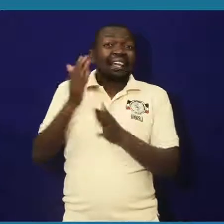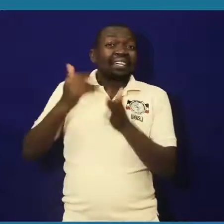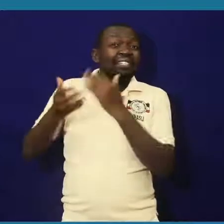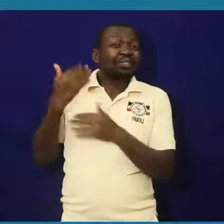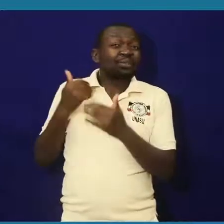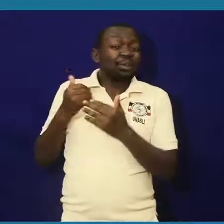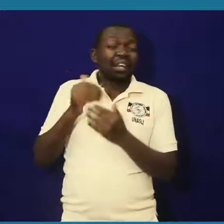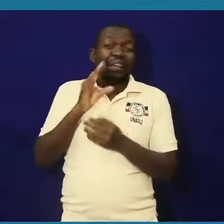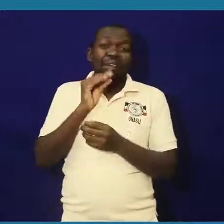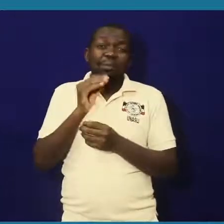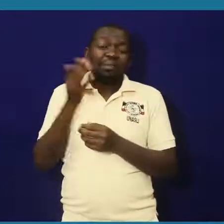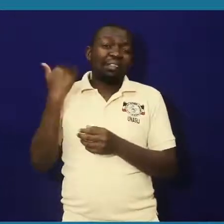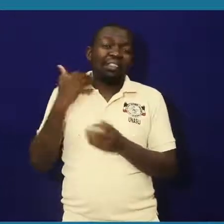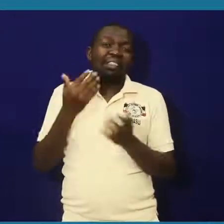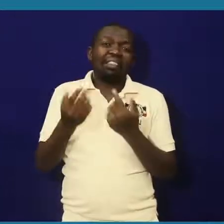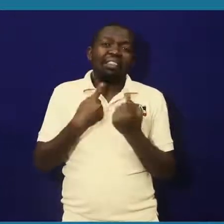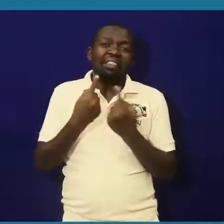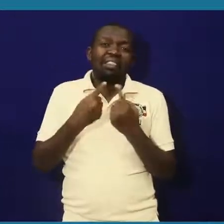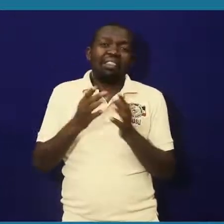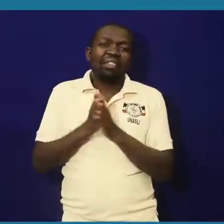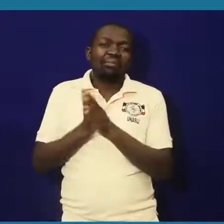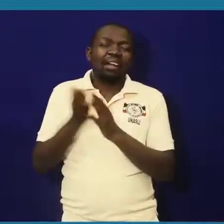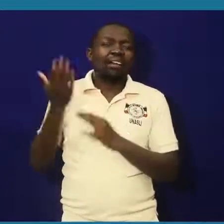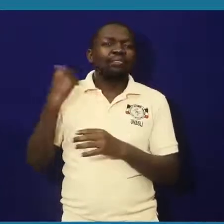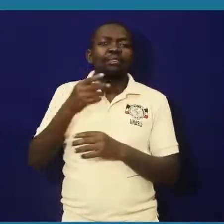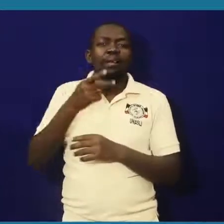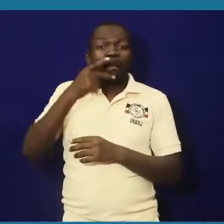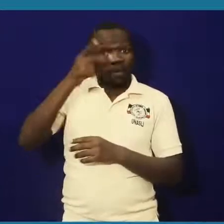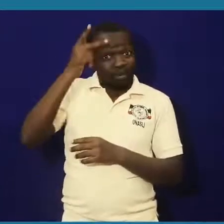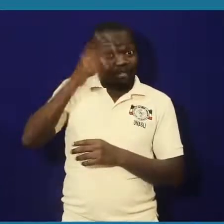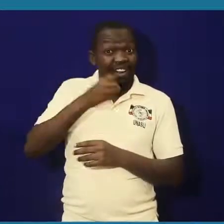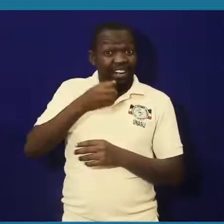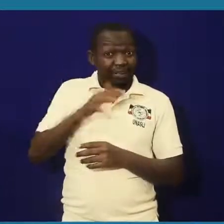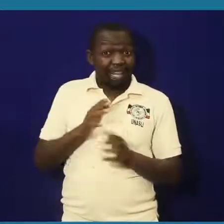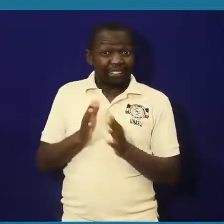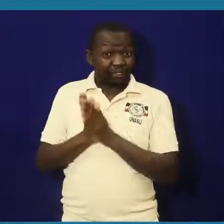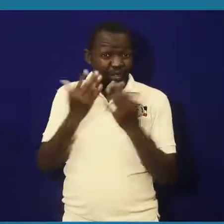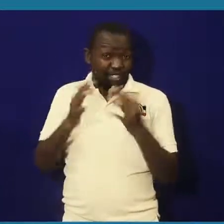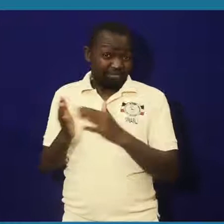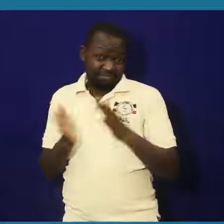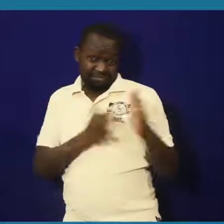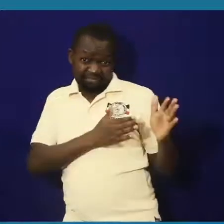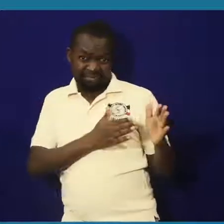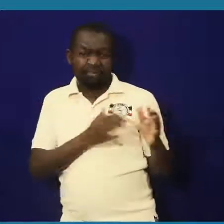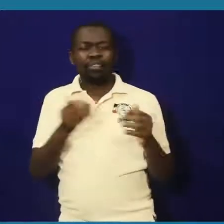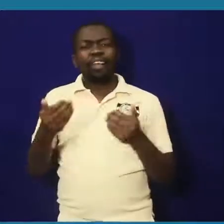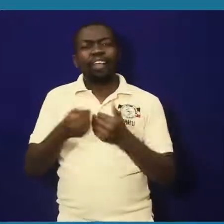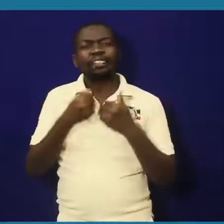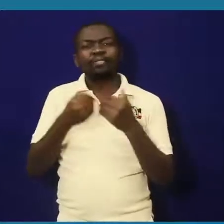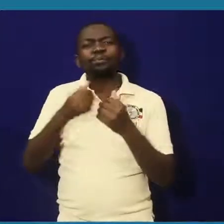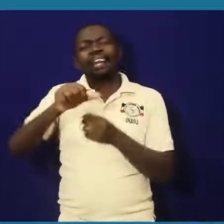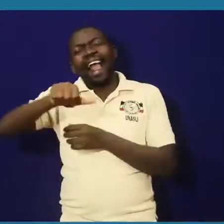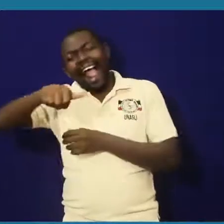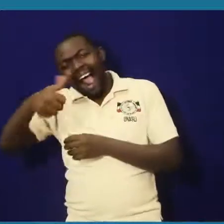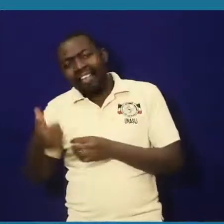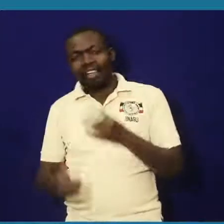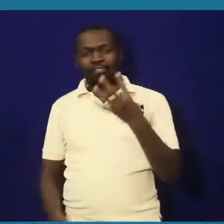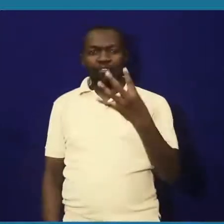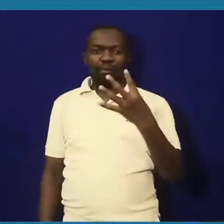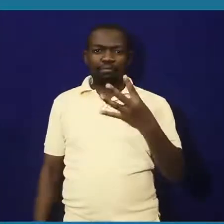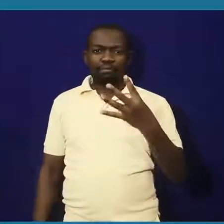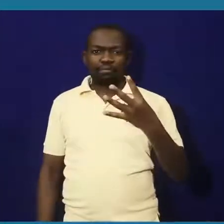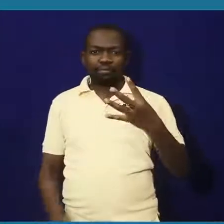oral traditions. Apart from Grandpa's story, explain 4 other sources